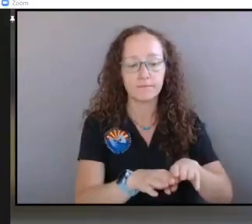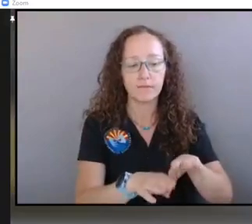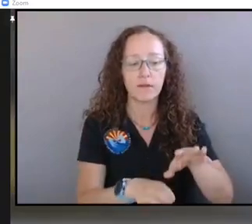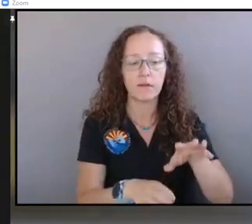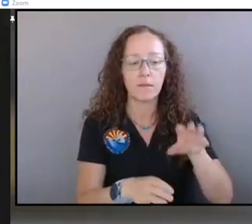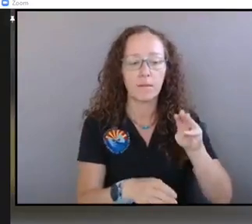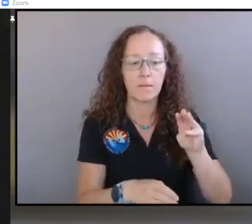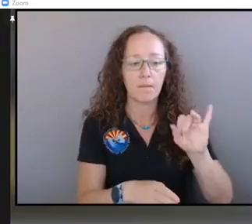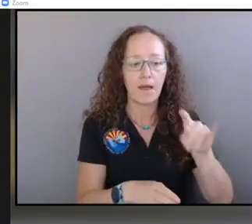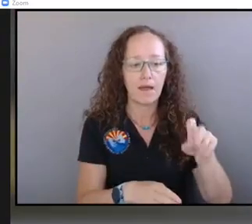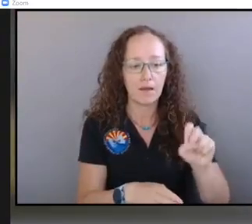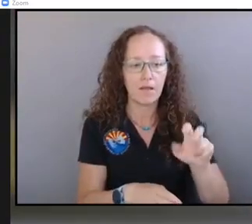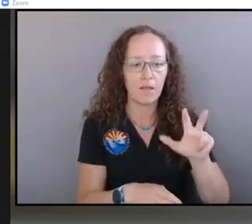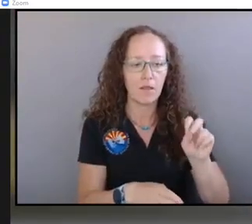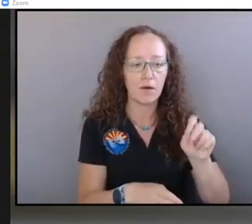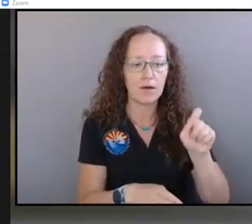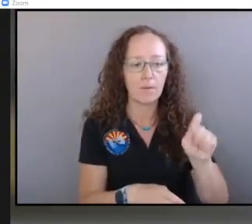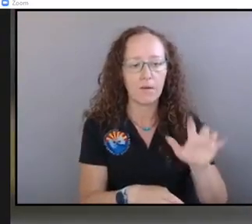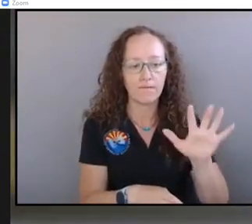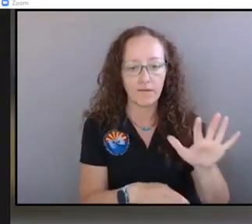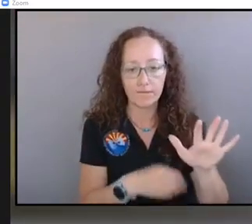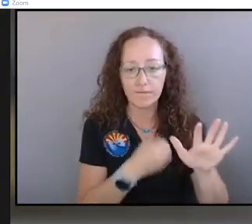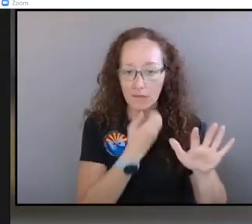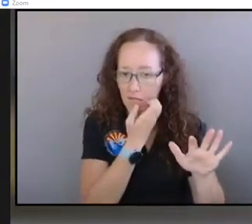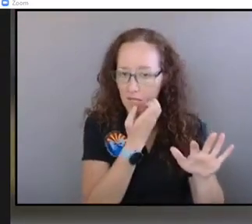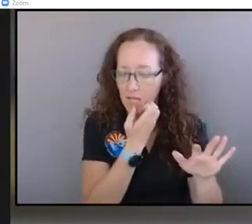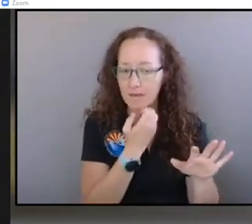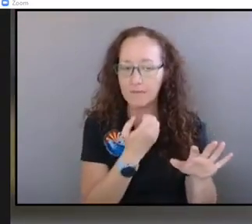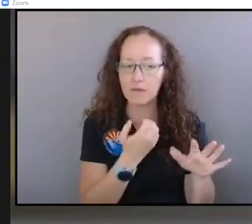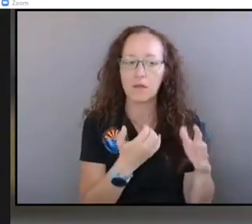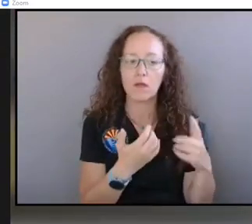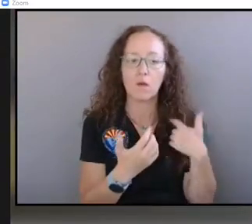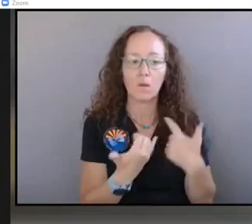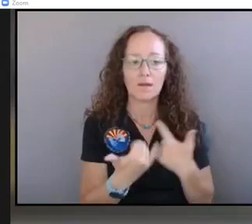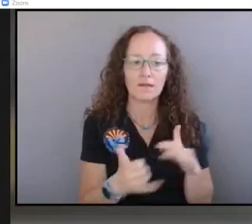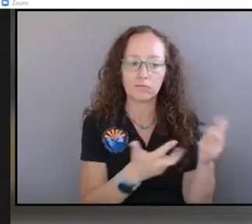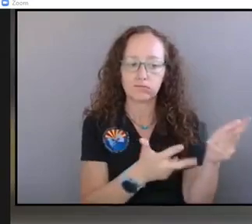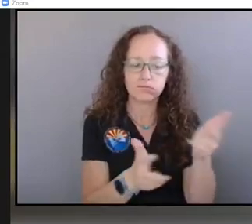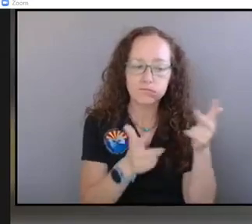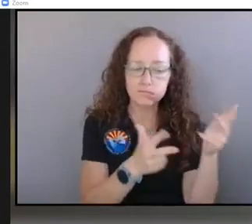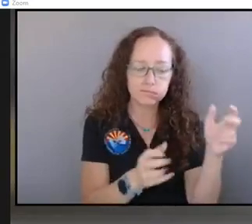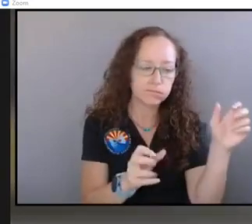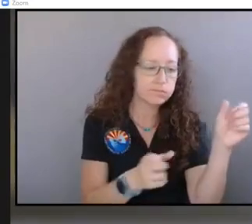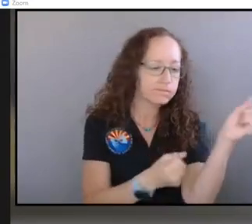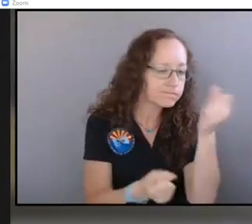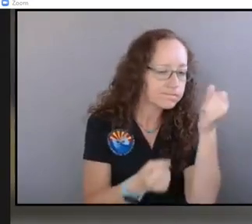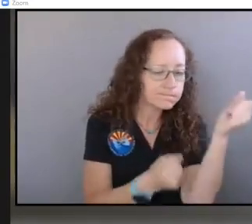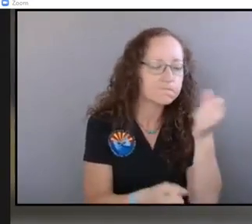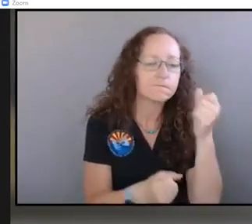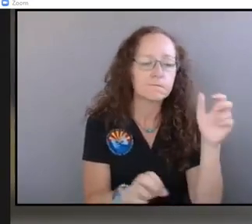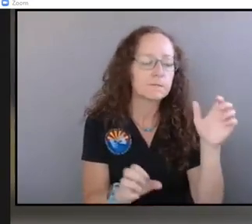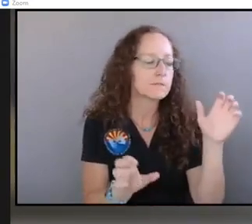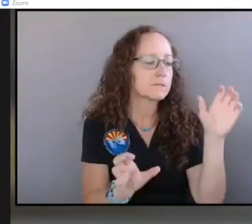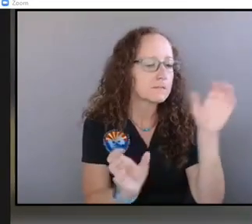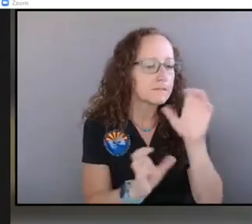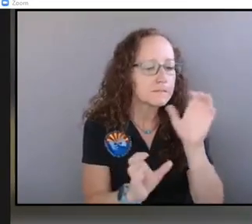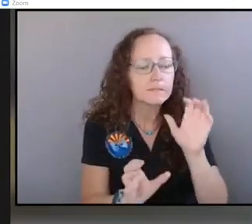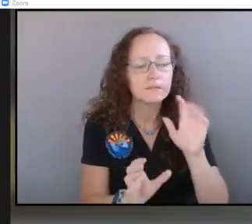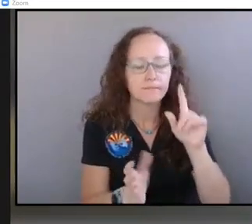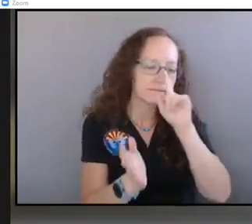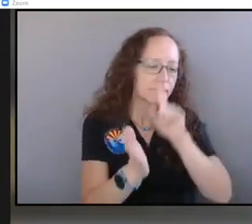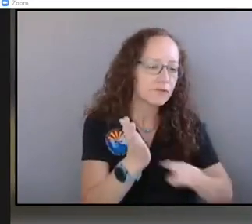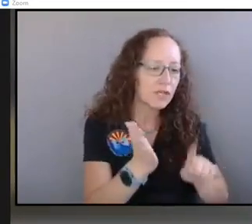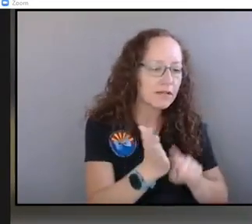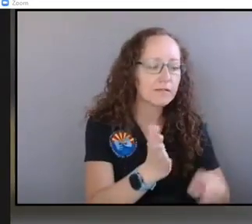30.5. You're going to see we're still patrolling the areas. We're checking on your homes. There's a lot of